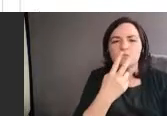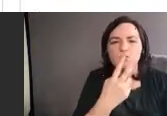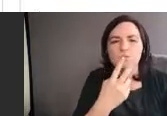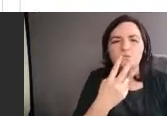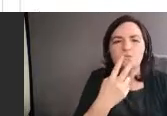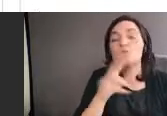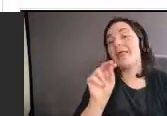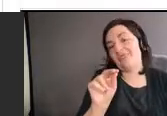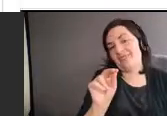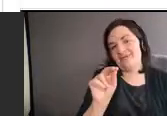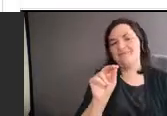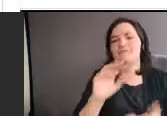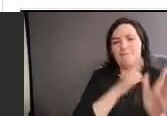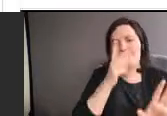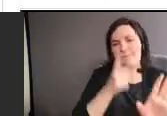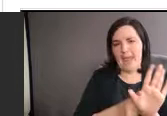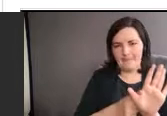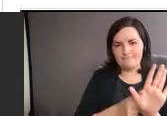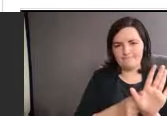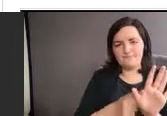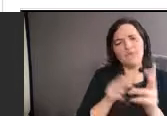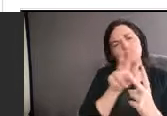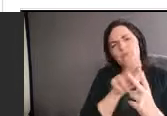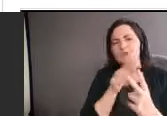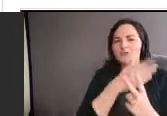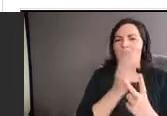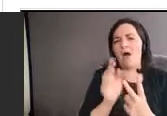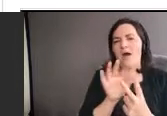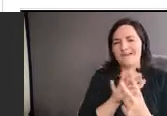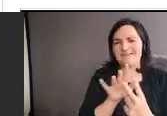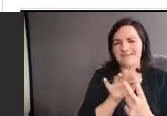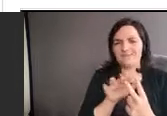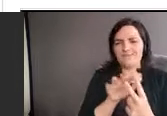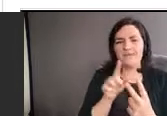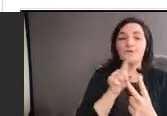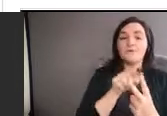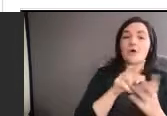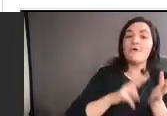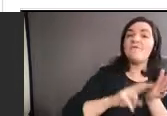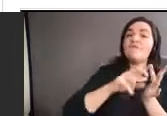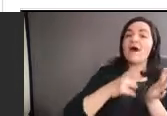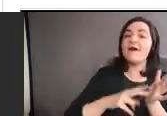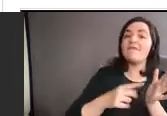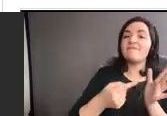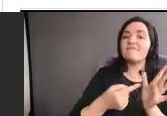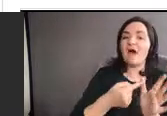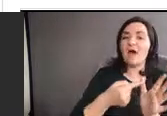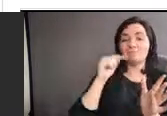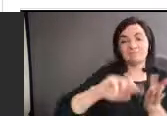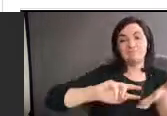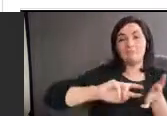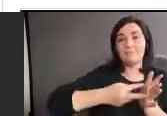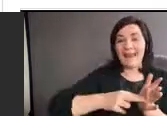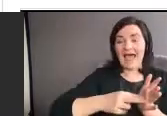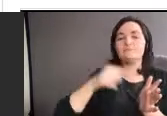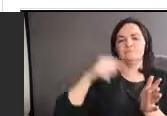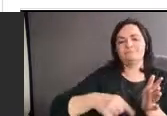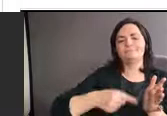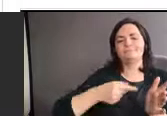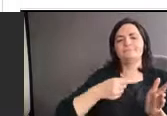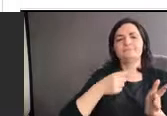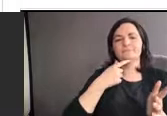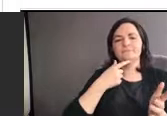I'm going to be talking about the Viva plan today. That's one of my main pieces of